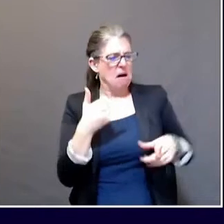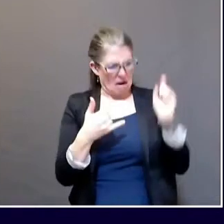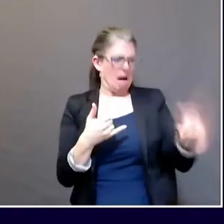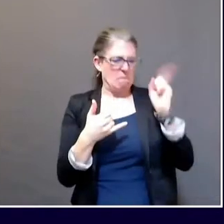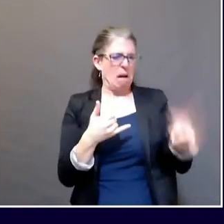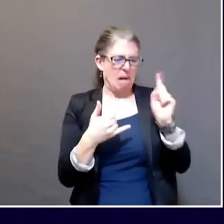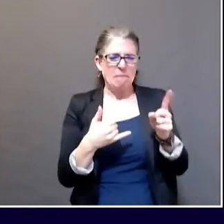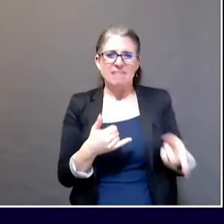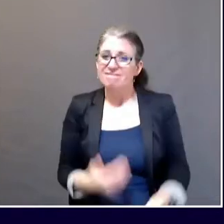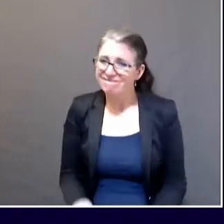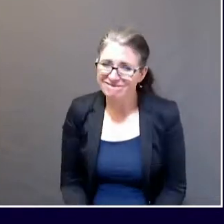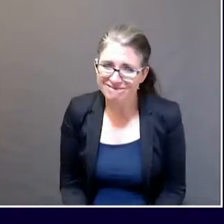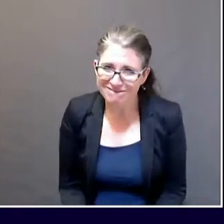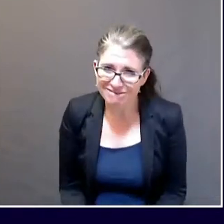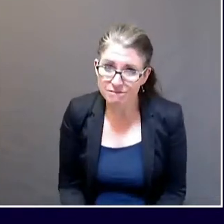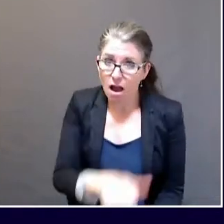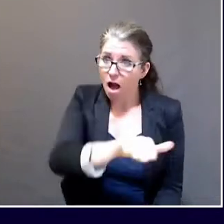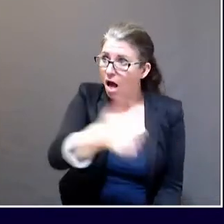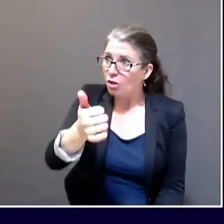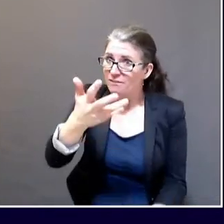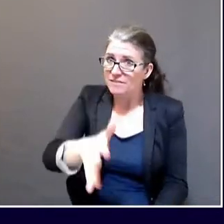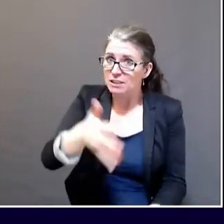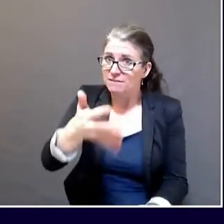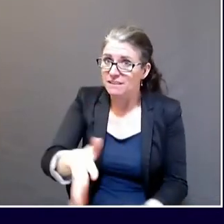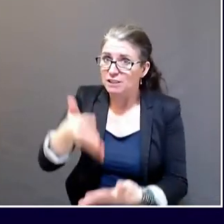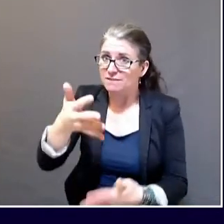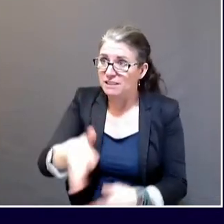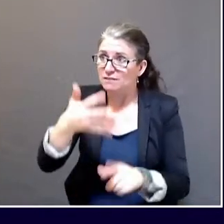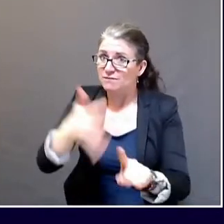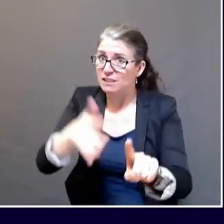are available. We ask folks to do which one is best for them.